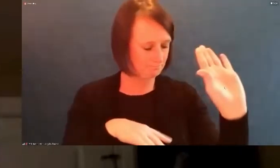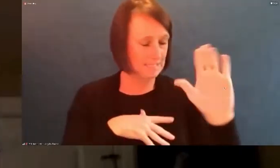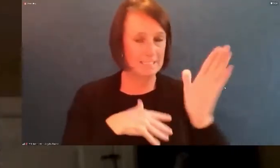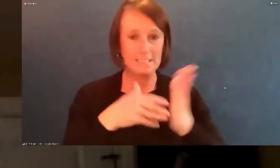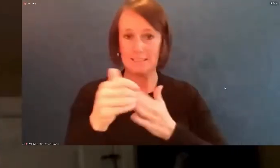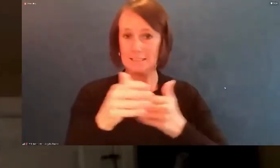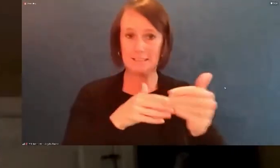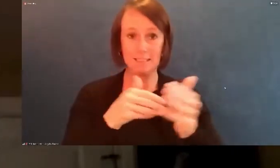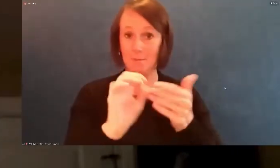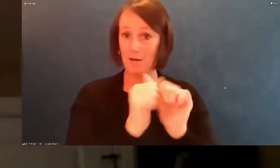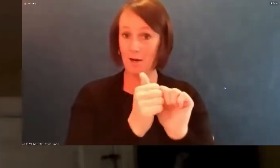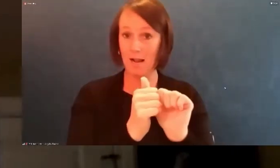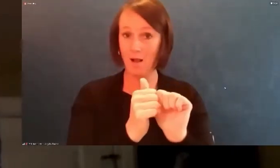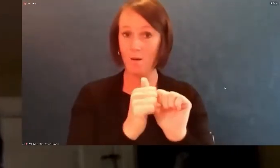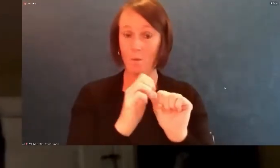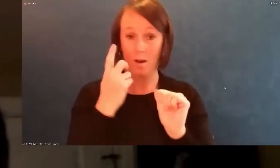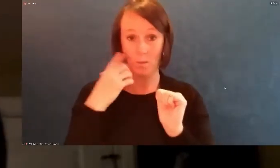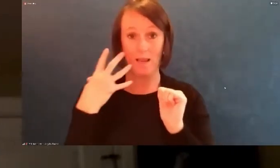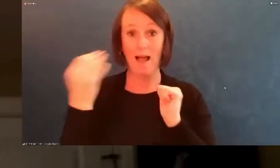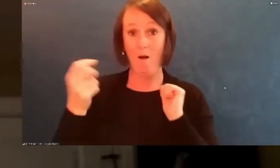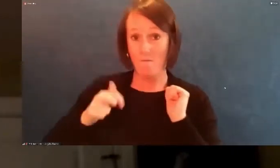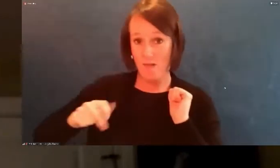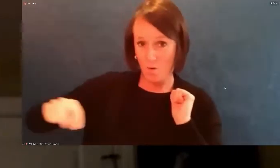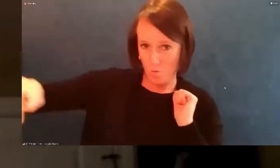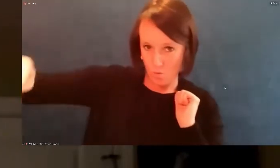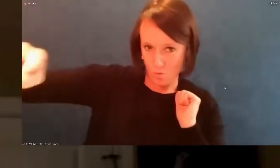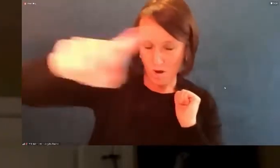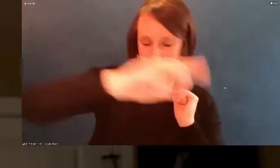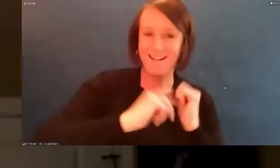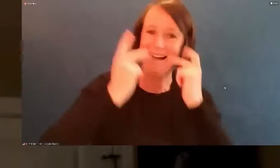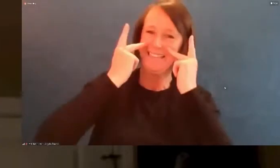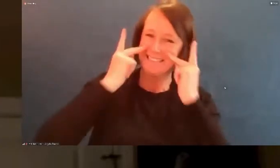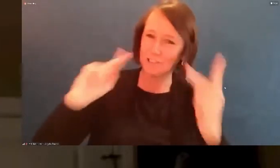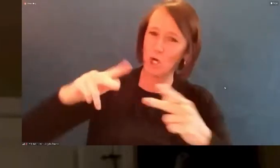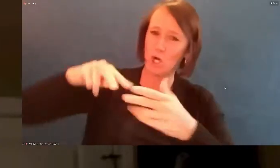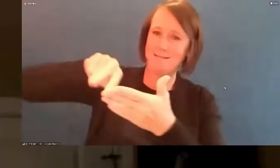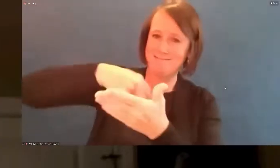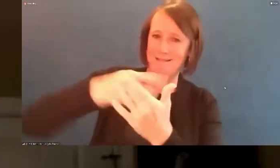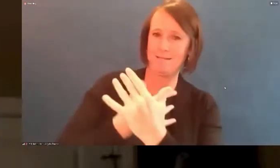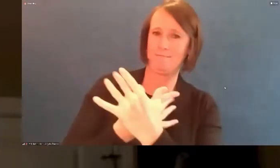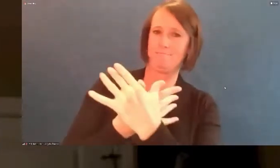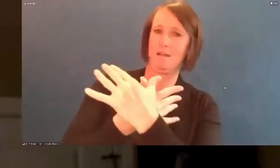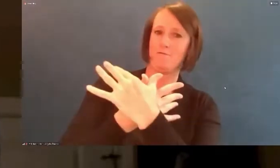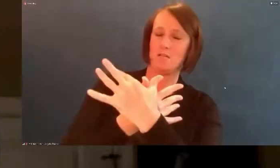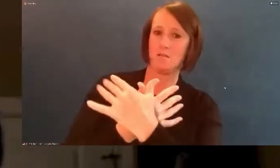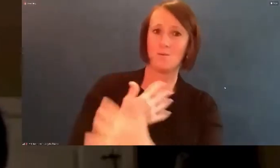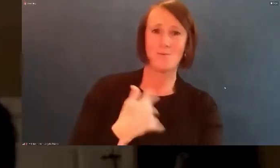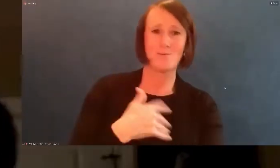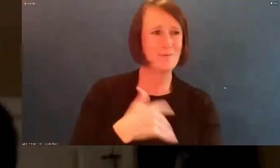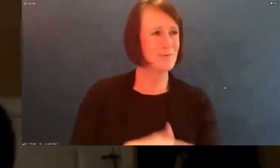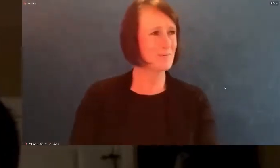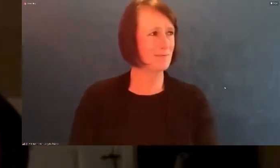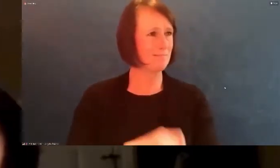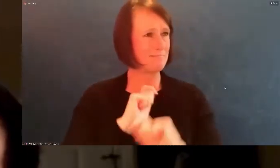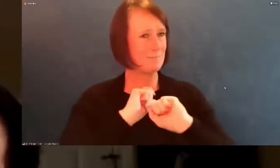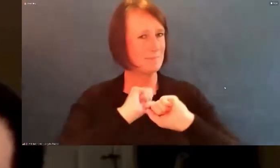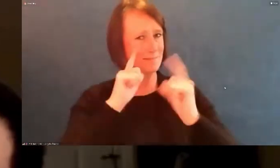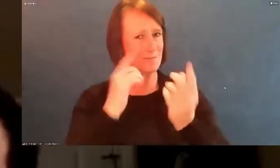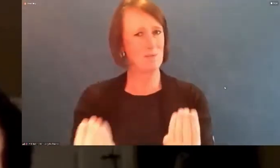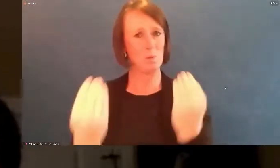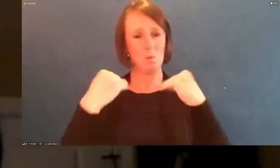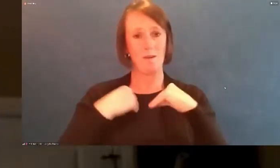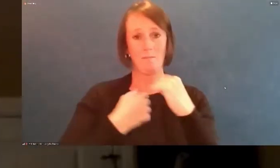says, that's what I saw when you and I went for a walk. And Katrina said, you know, I'm really surprised that you gave me the